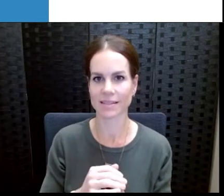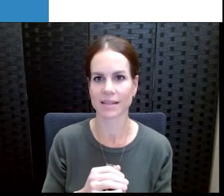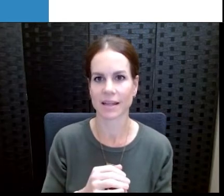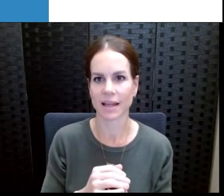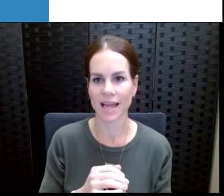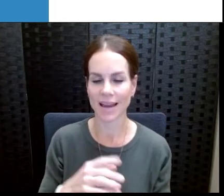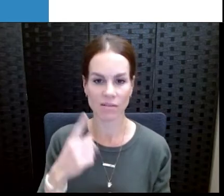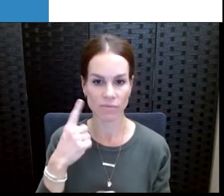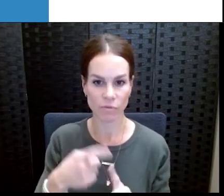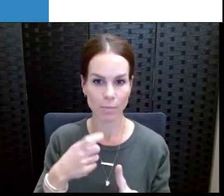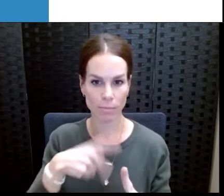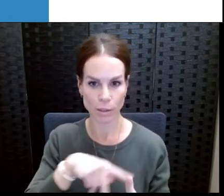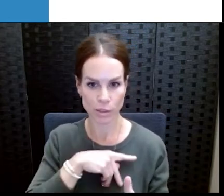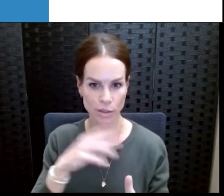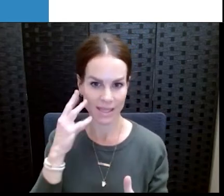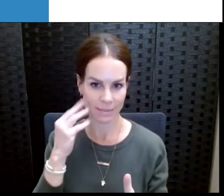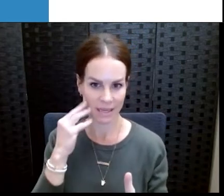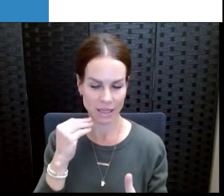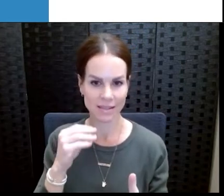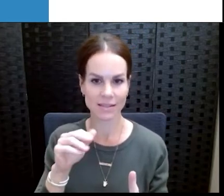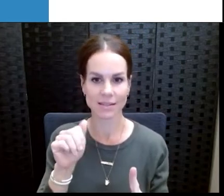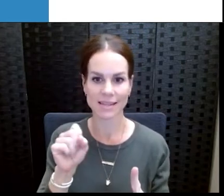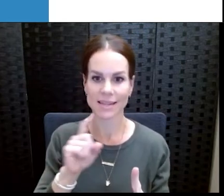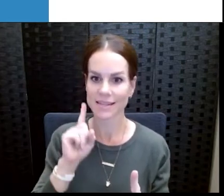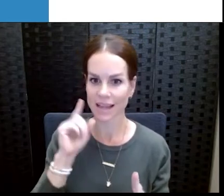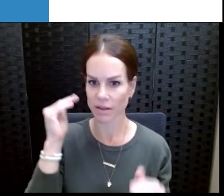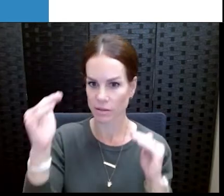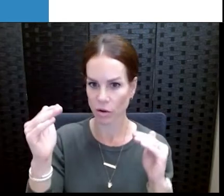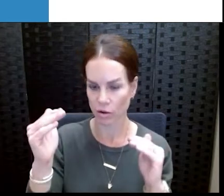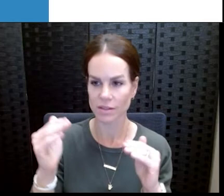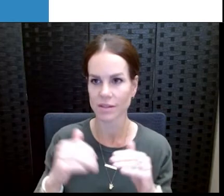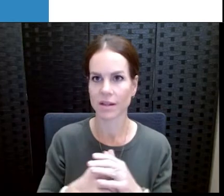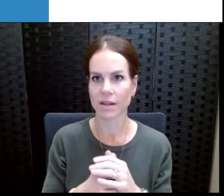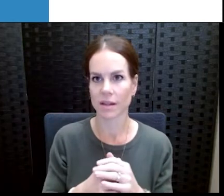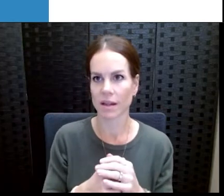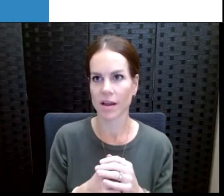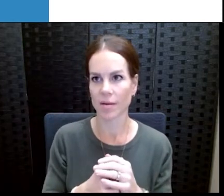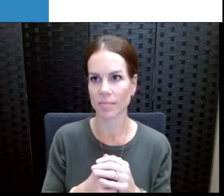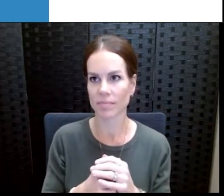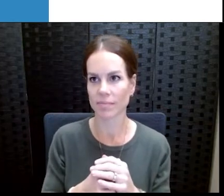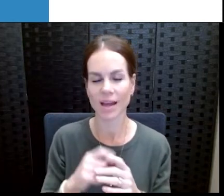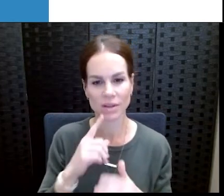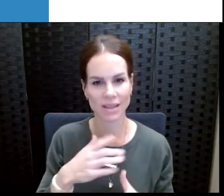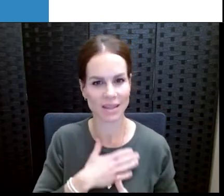available to people with disabilities. And from my personal experience as a deaf